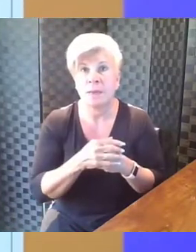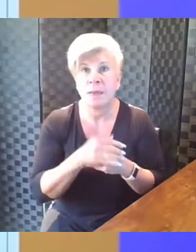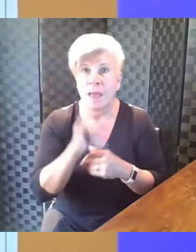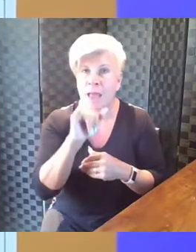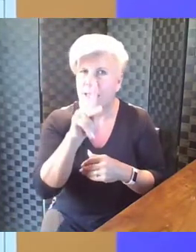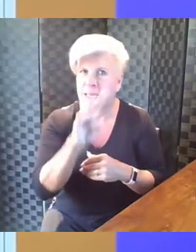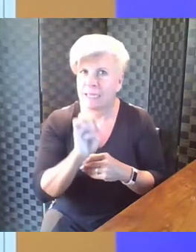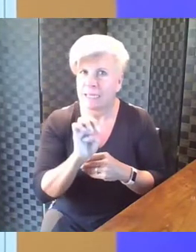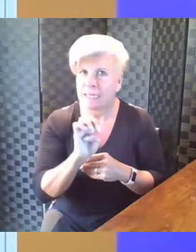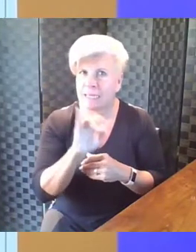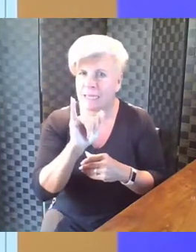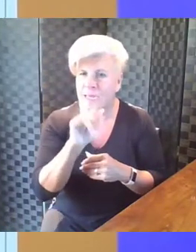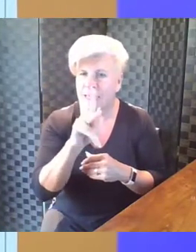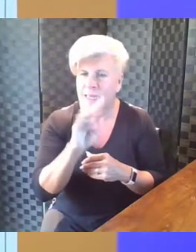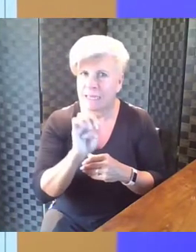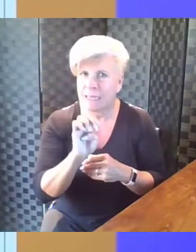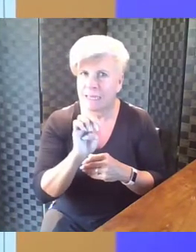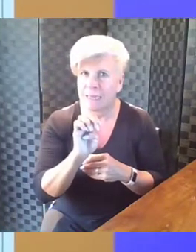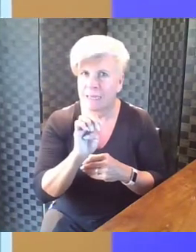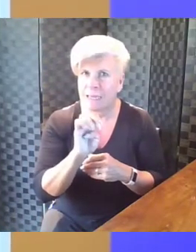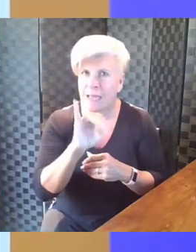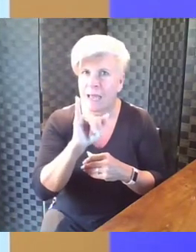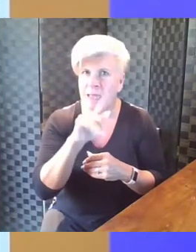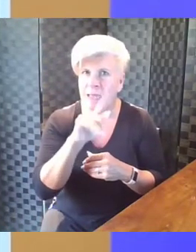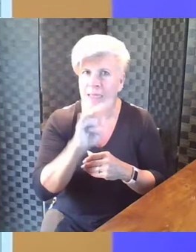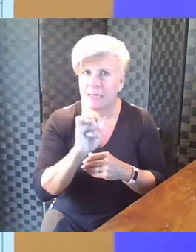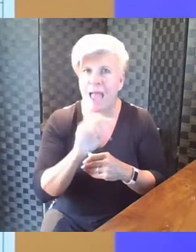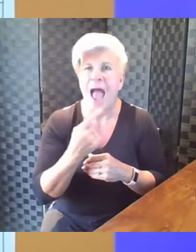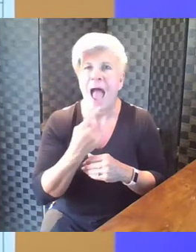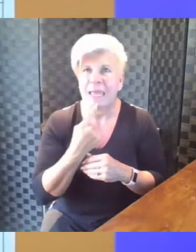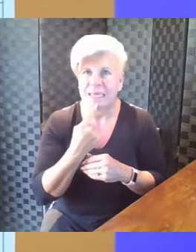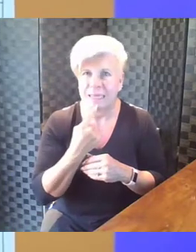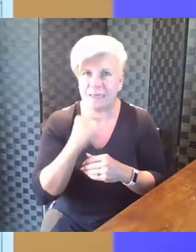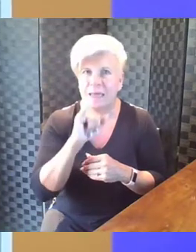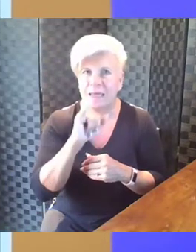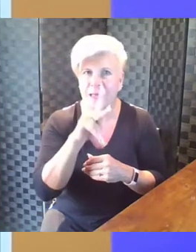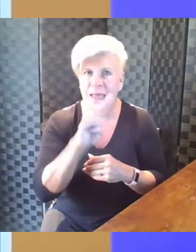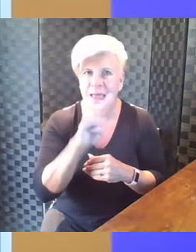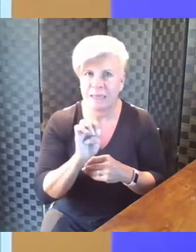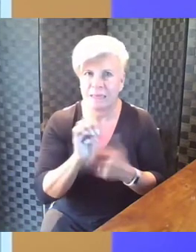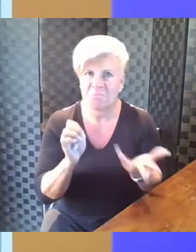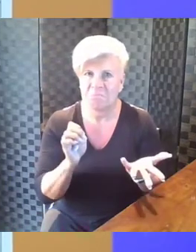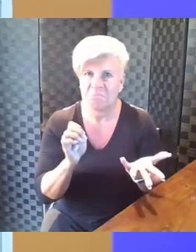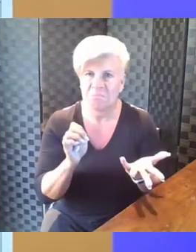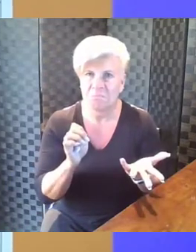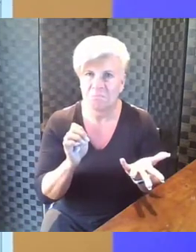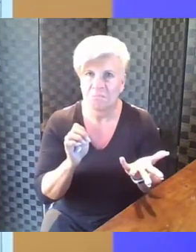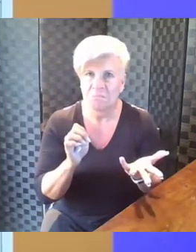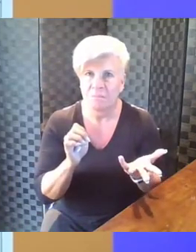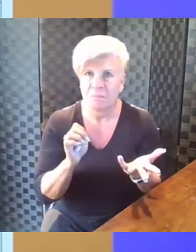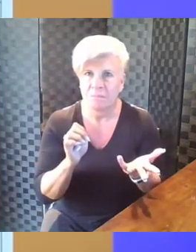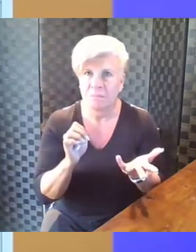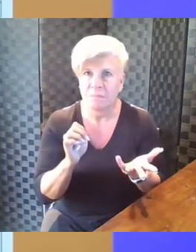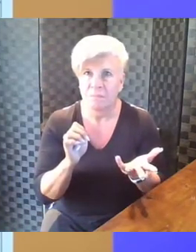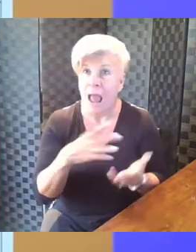Ike. I-K-E. That E is silent to make I say its name. What can we put under Ike? Oh, here's one